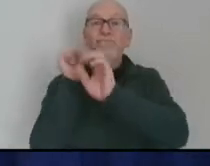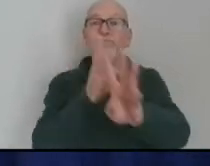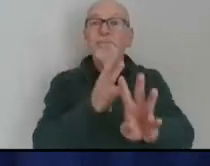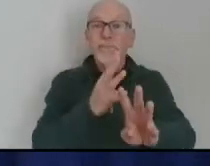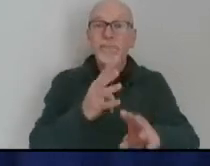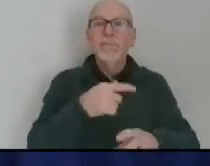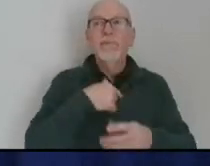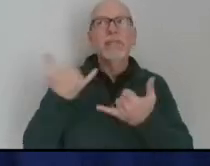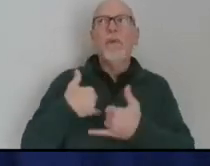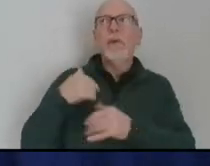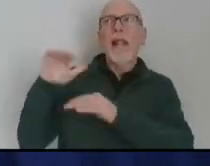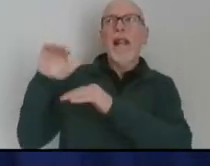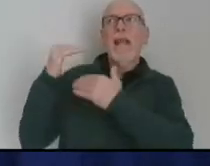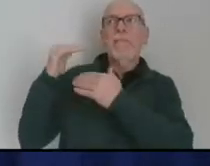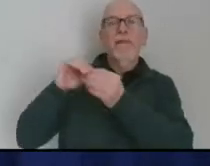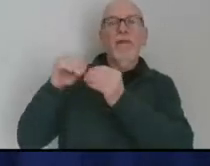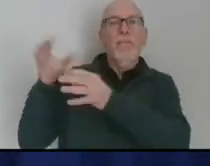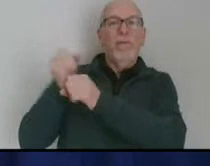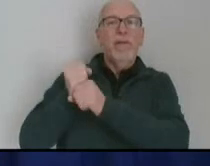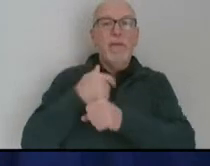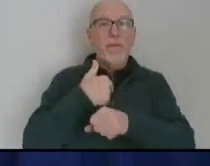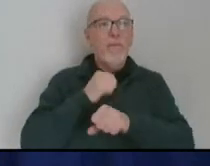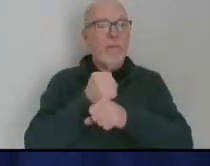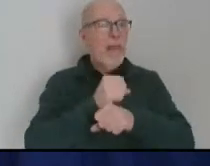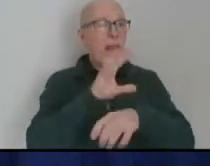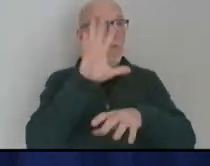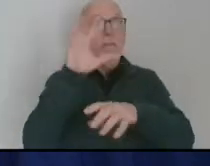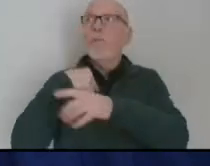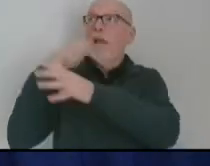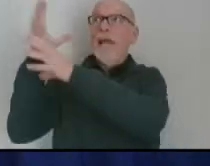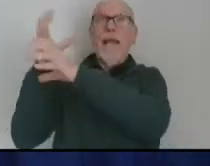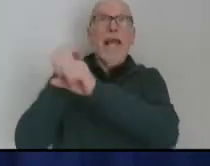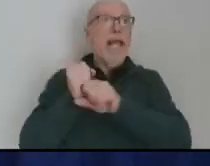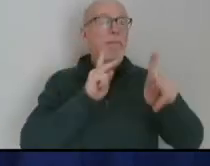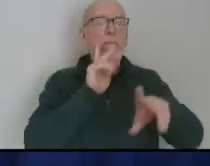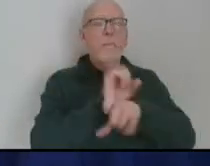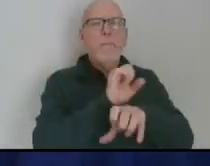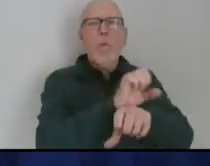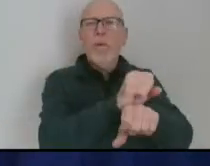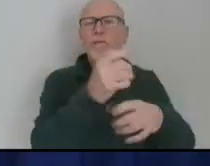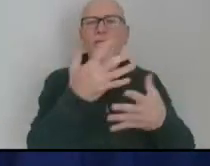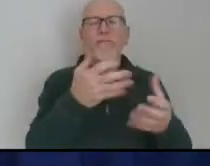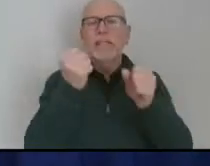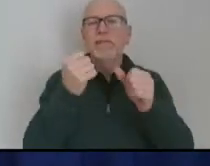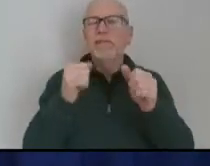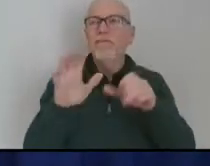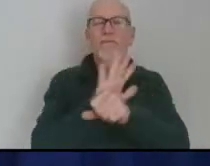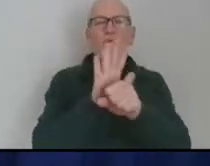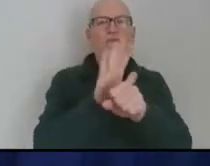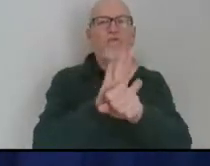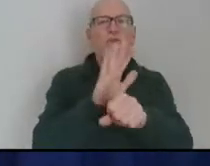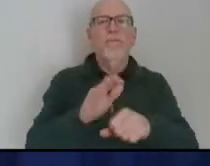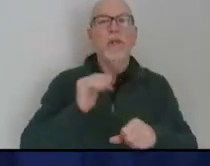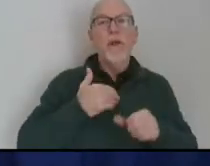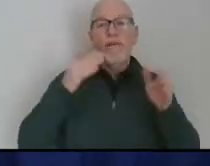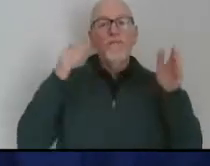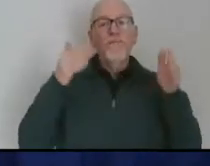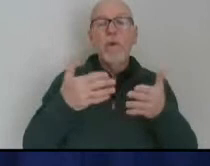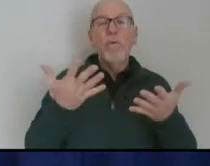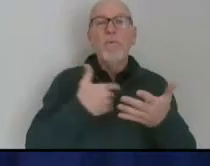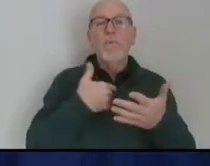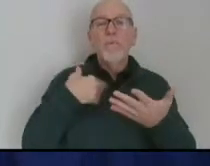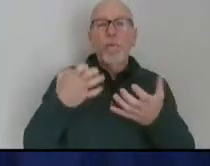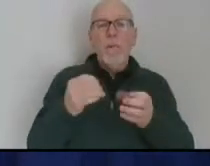the appointments are being made as fast as we receive vaccine and open the slots. Our focus remains on expanding the number of